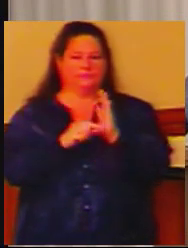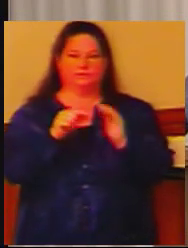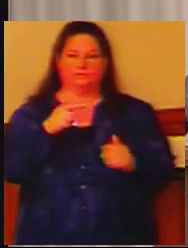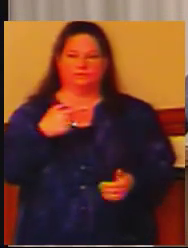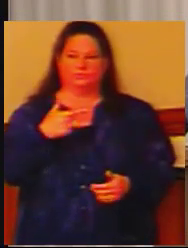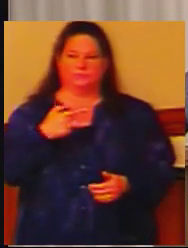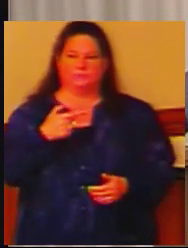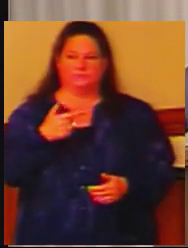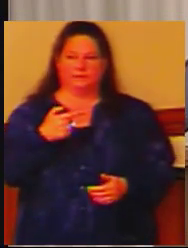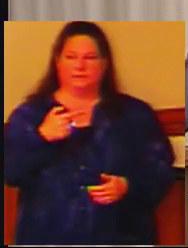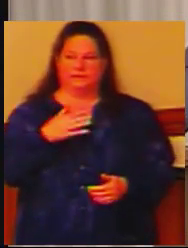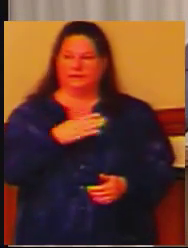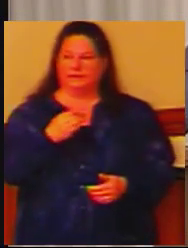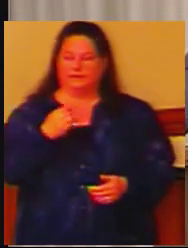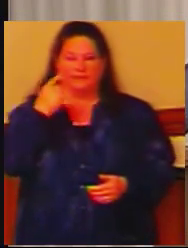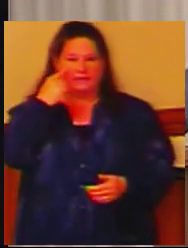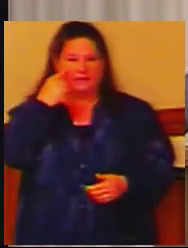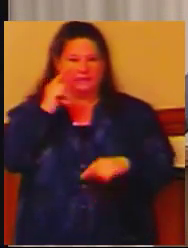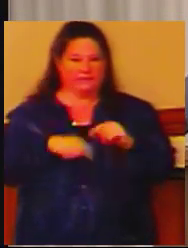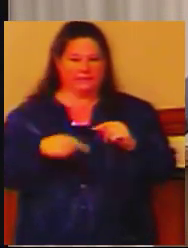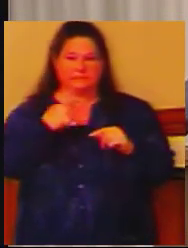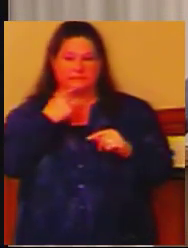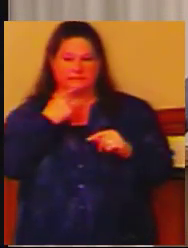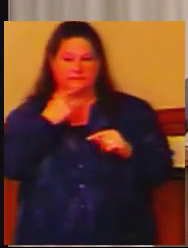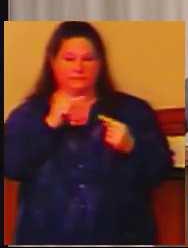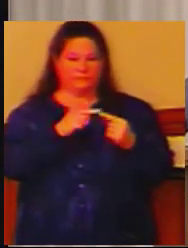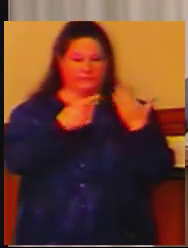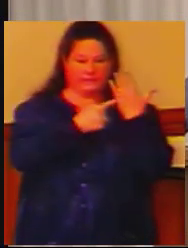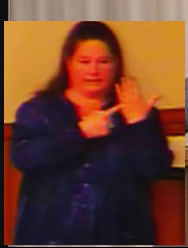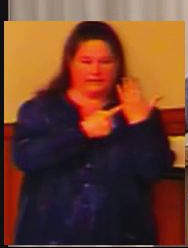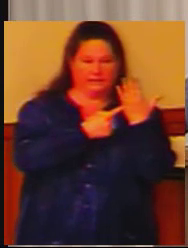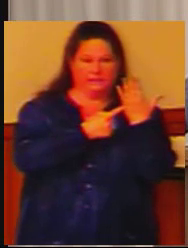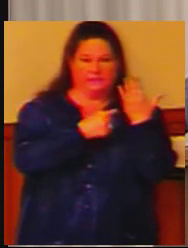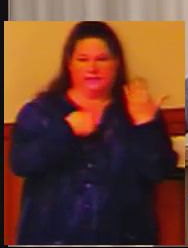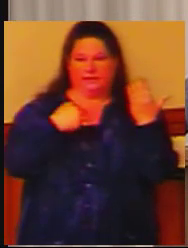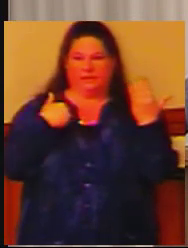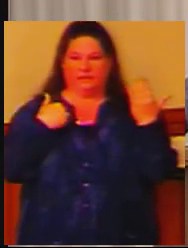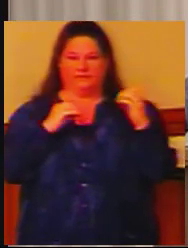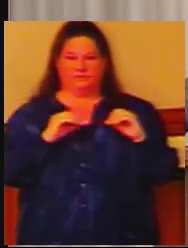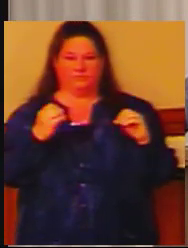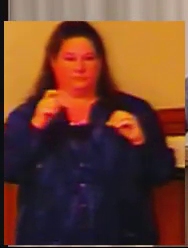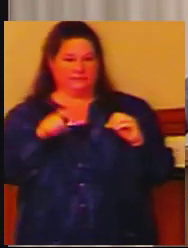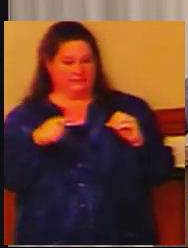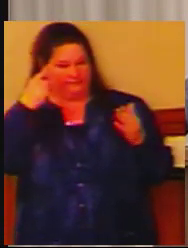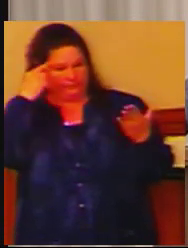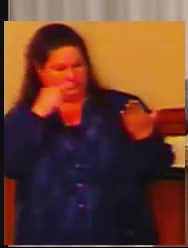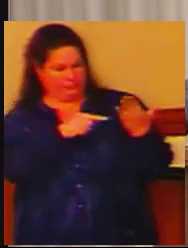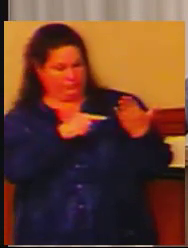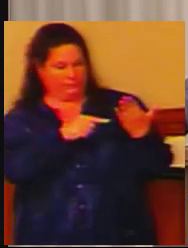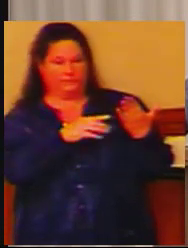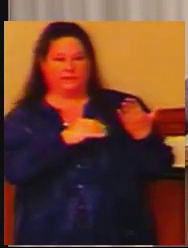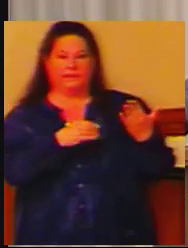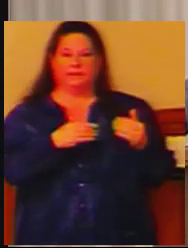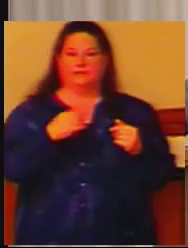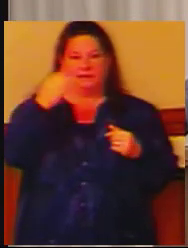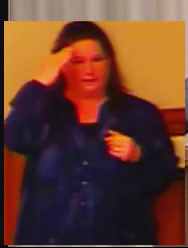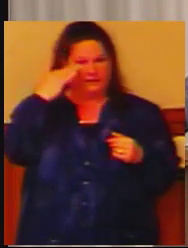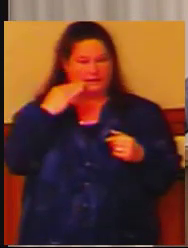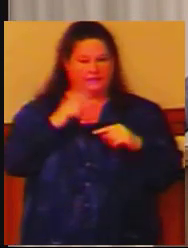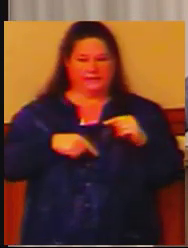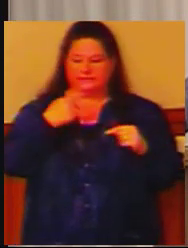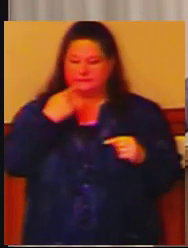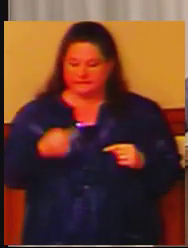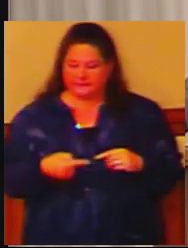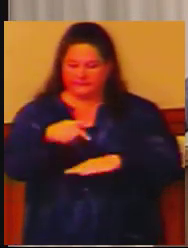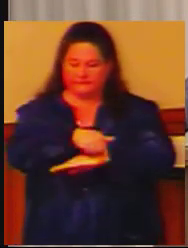1 Corinthians 12:21, and the eye cannot say unto the hand, I have no need of thee, nor again the head to the feet, I